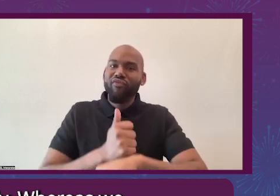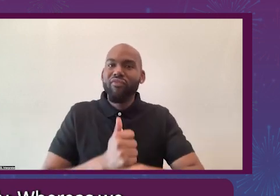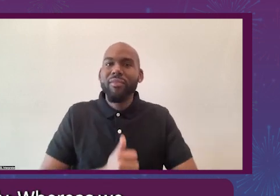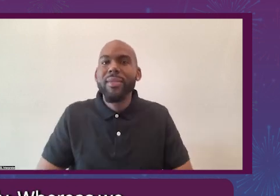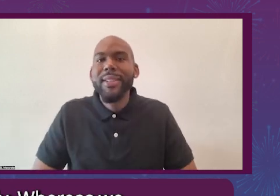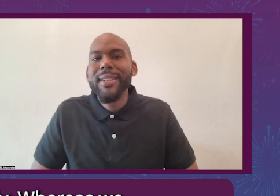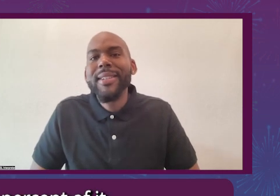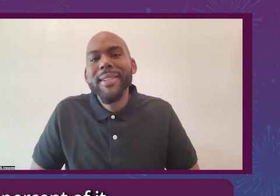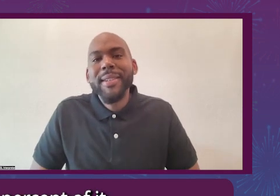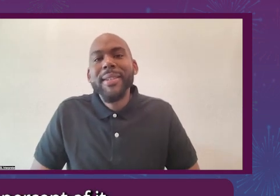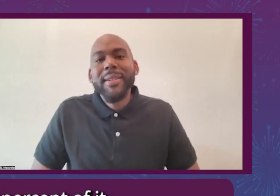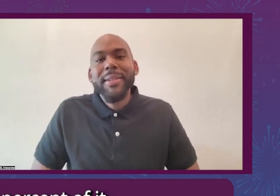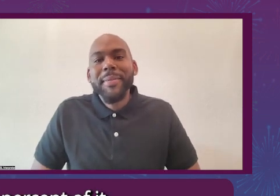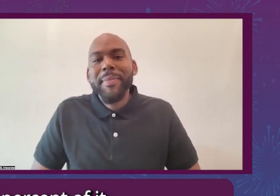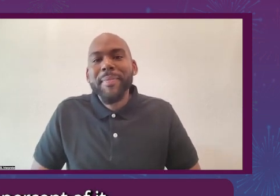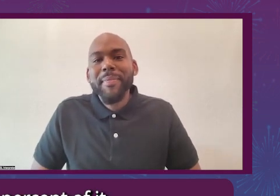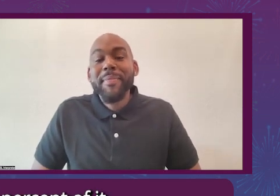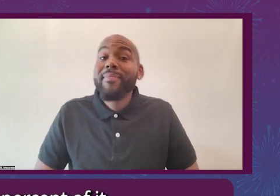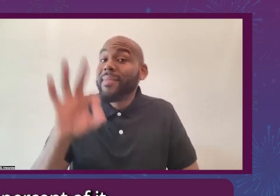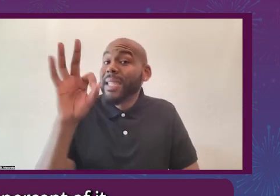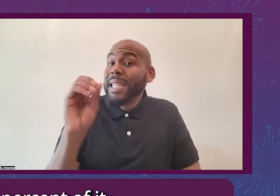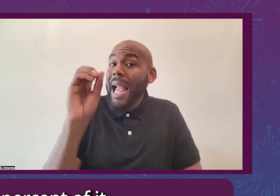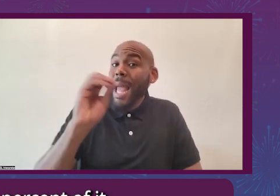people just laughed, what's this,